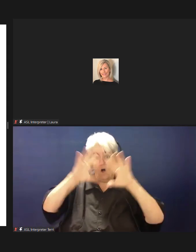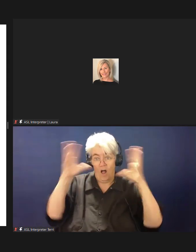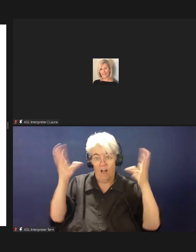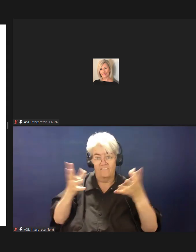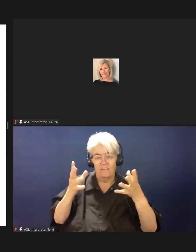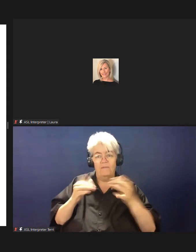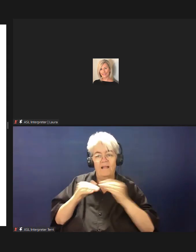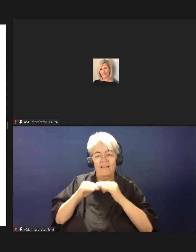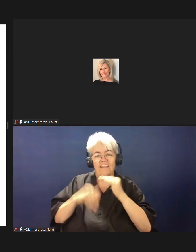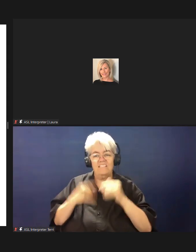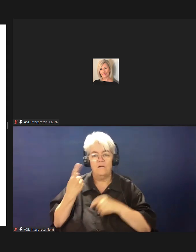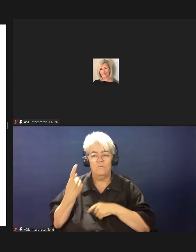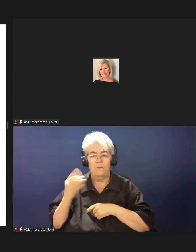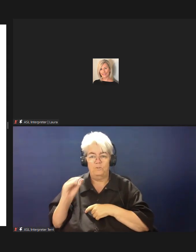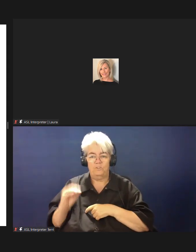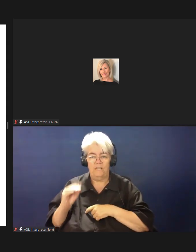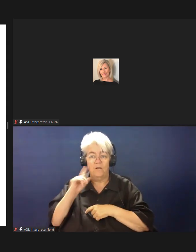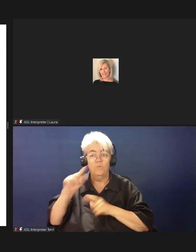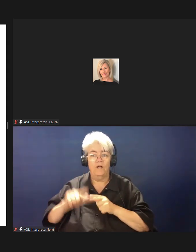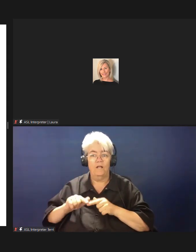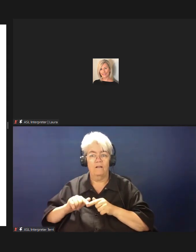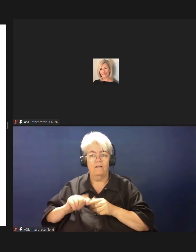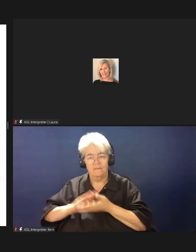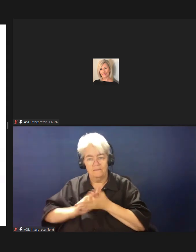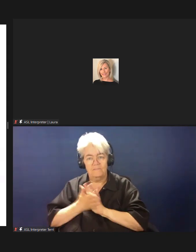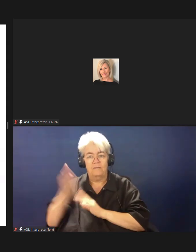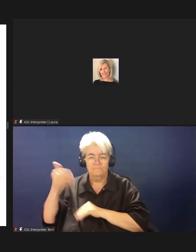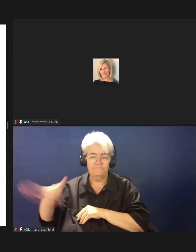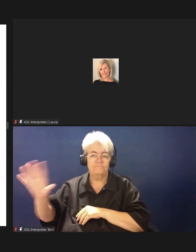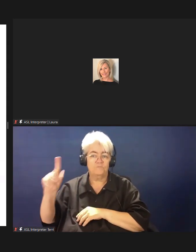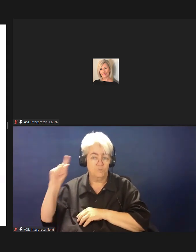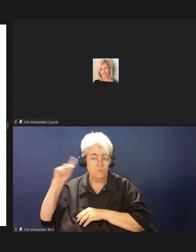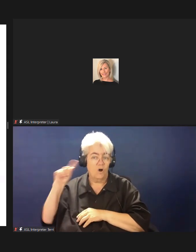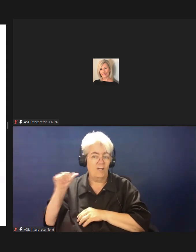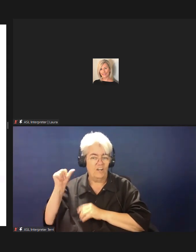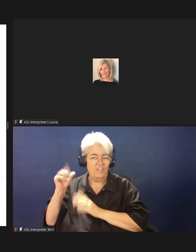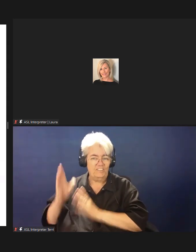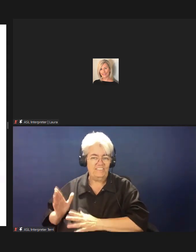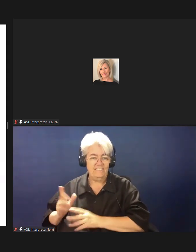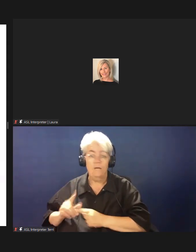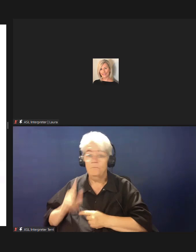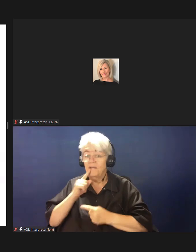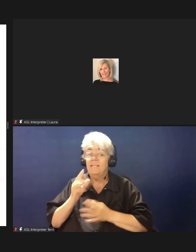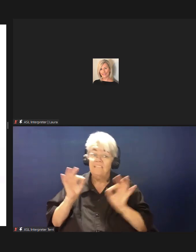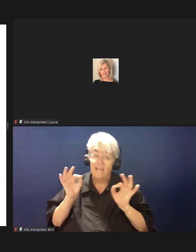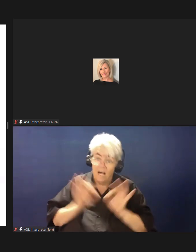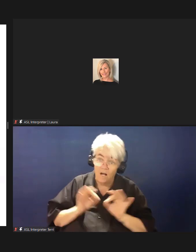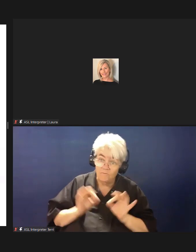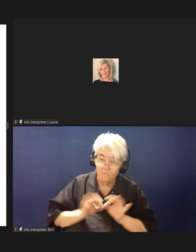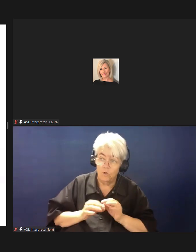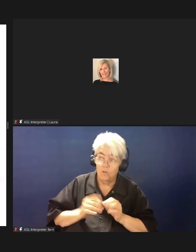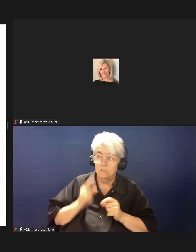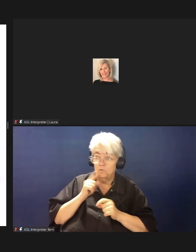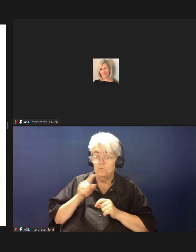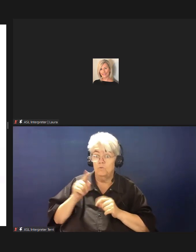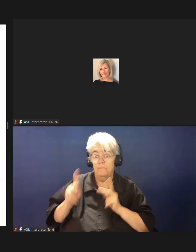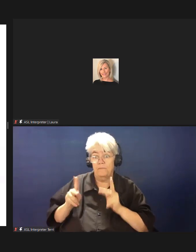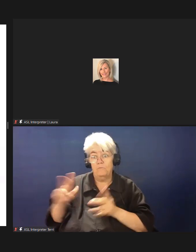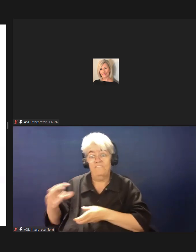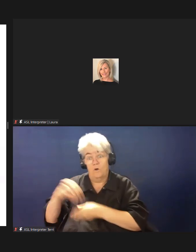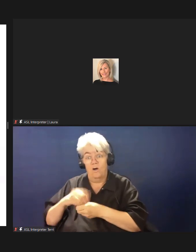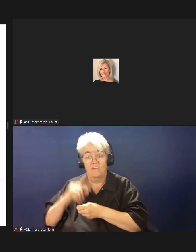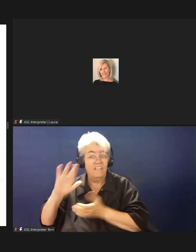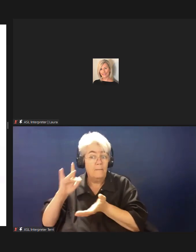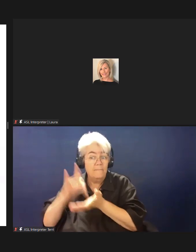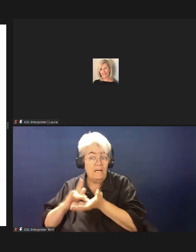in the process, but it'll be helpful to inform healthcare providers who are involved in the middle ear